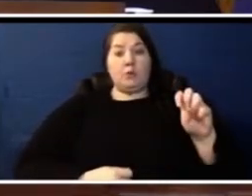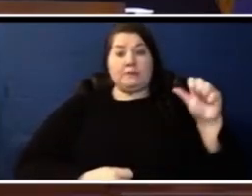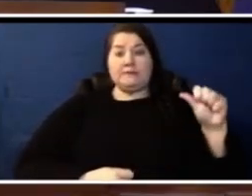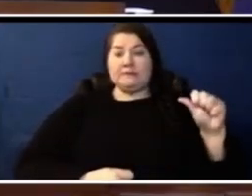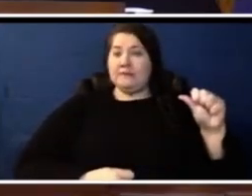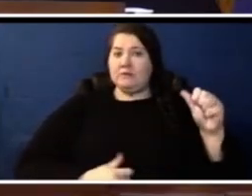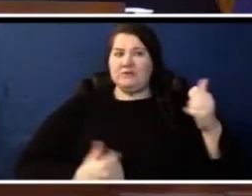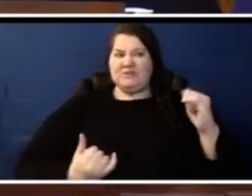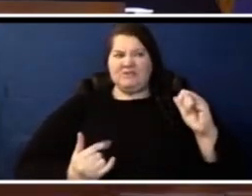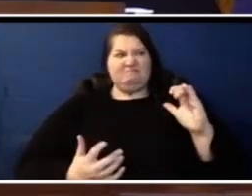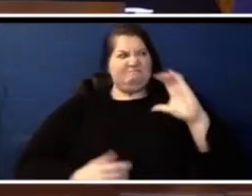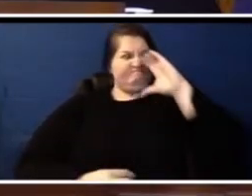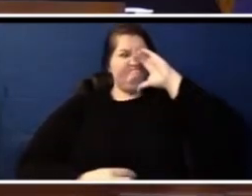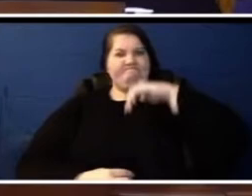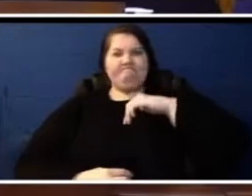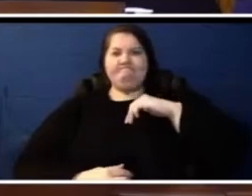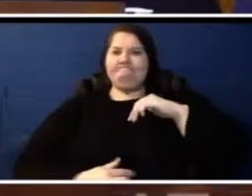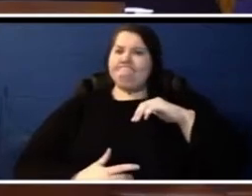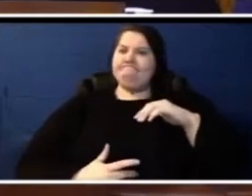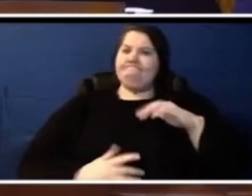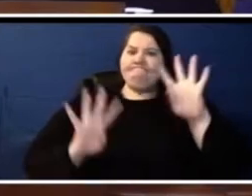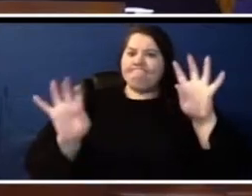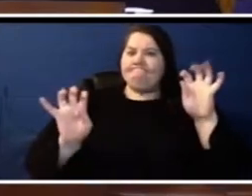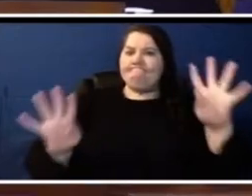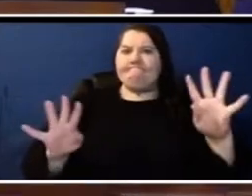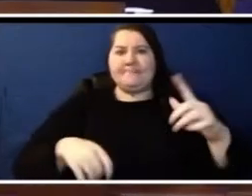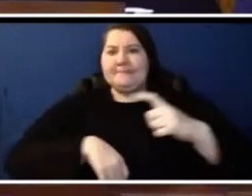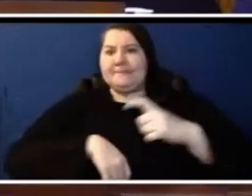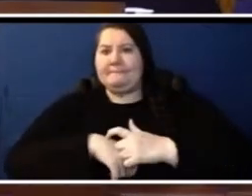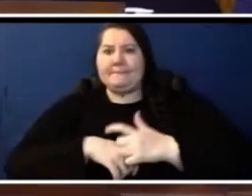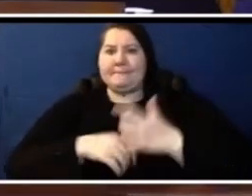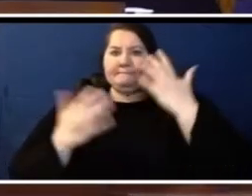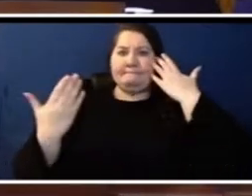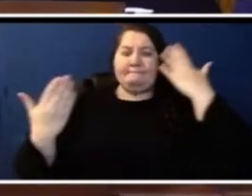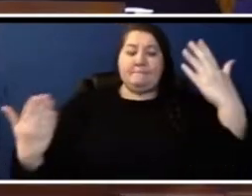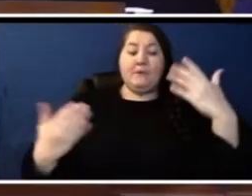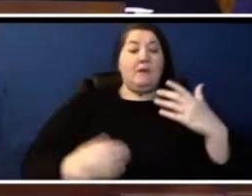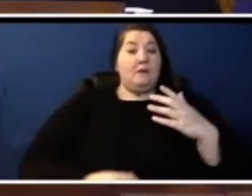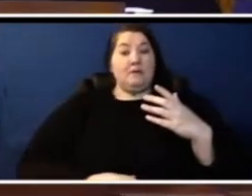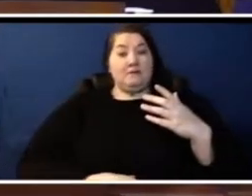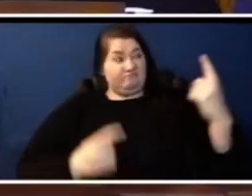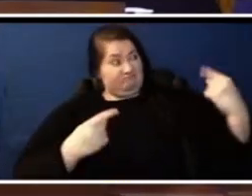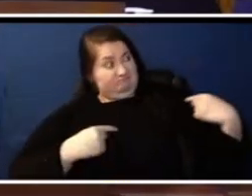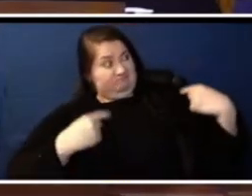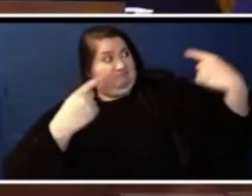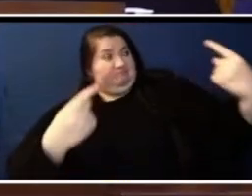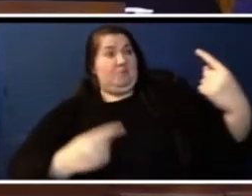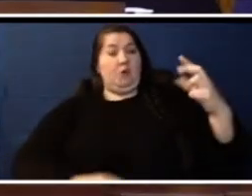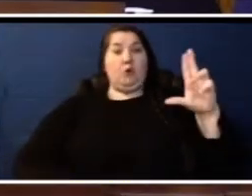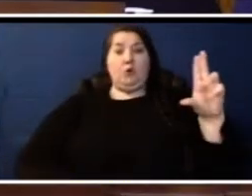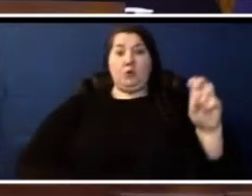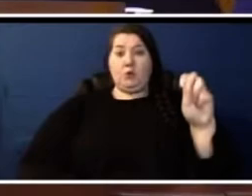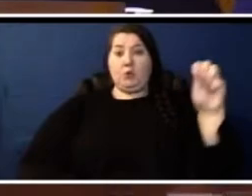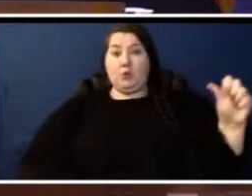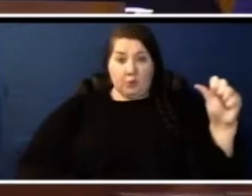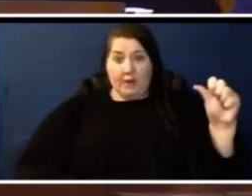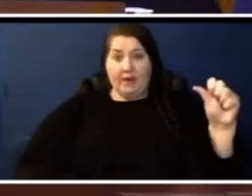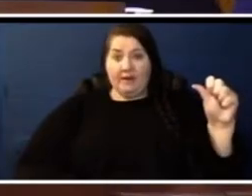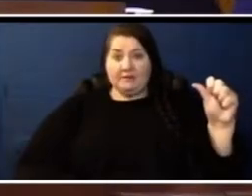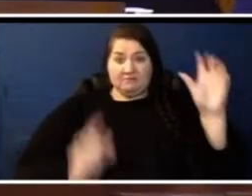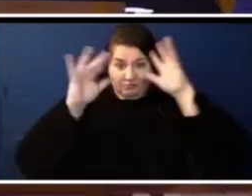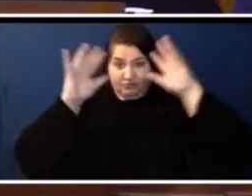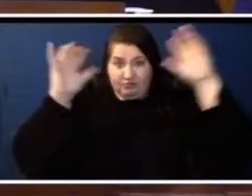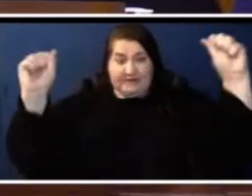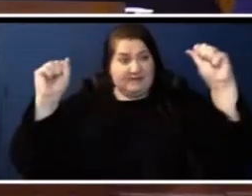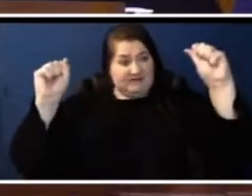strange and uncharted waters. We've never had a president of the United States stir up a violent attempt to block